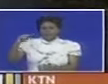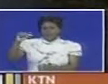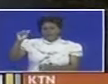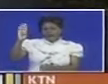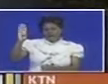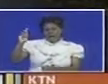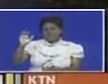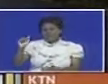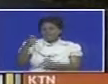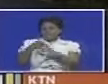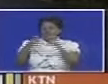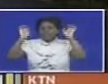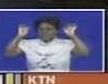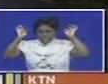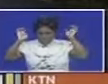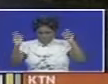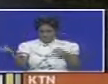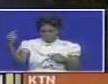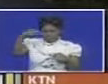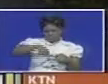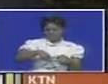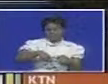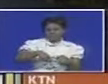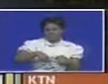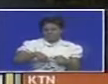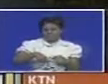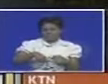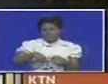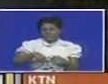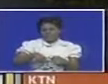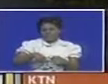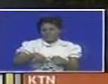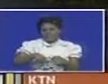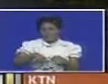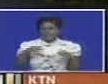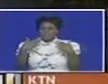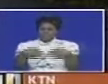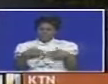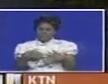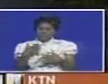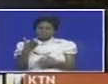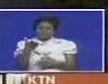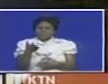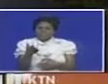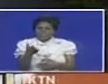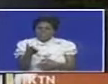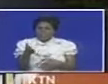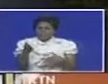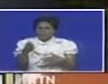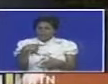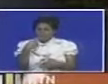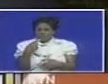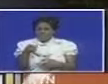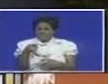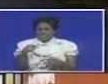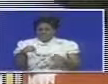raiders came from Ethiopia, that being a border town, and the people who are brought here are those who were